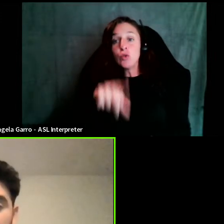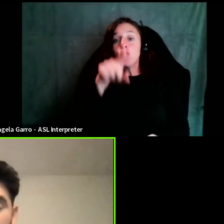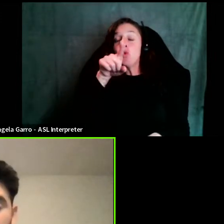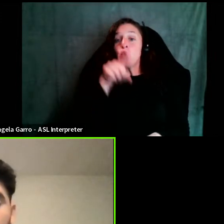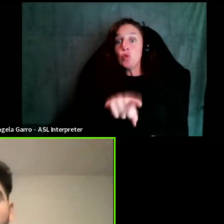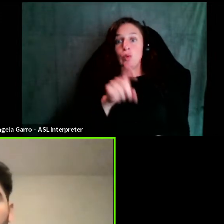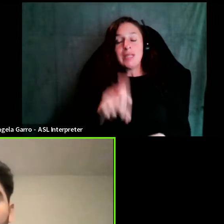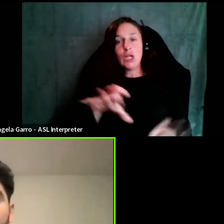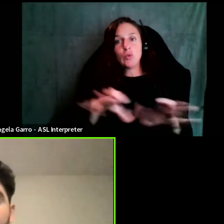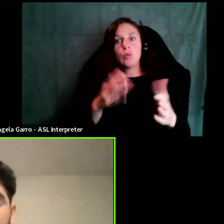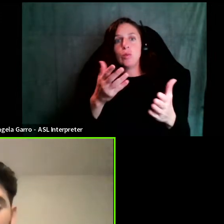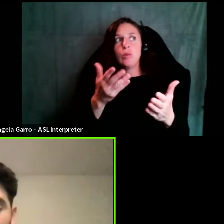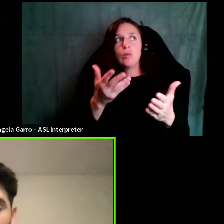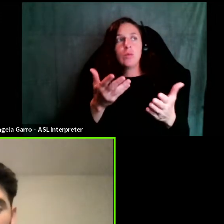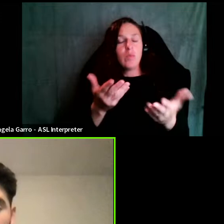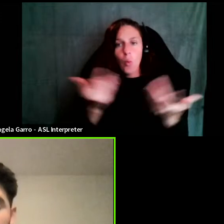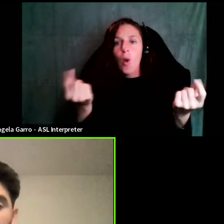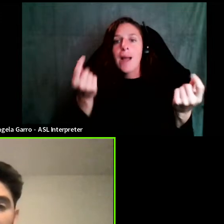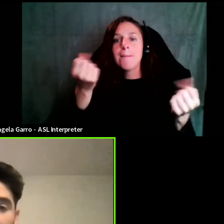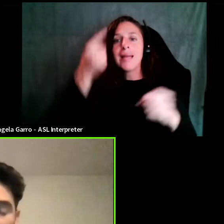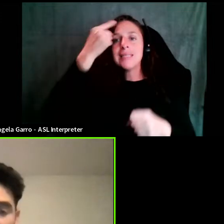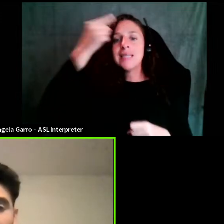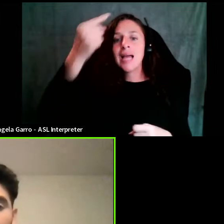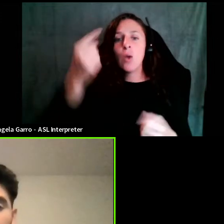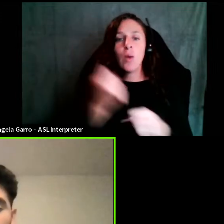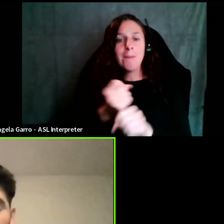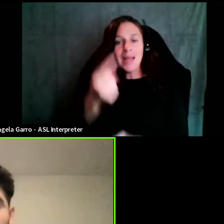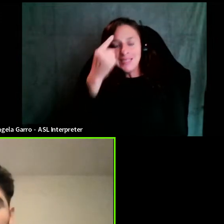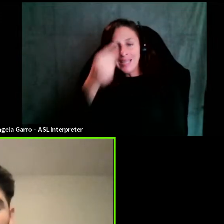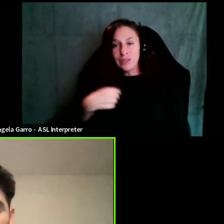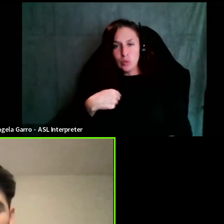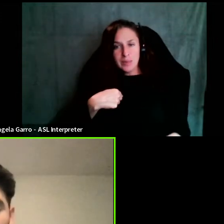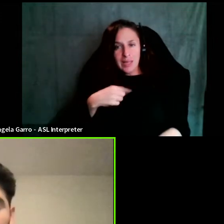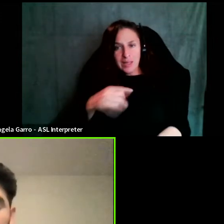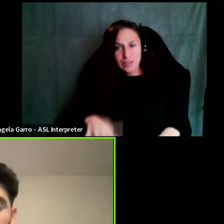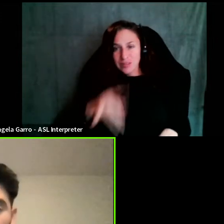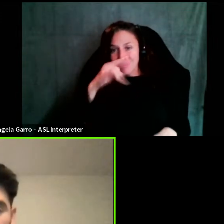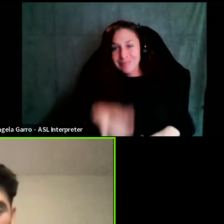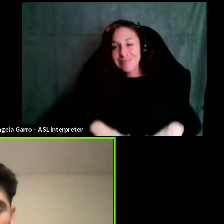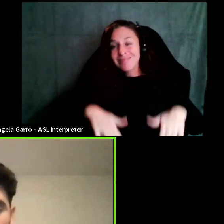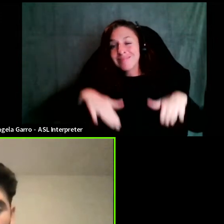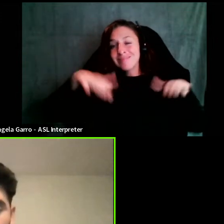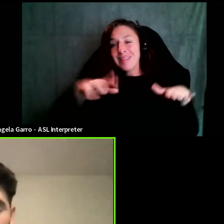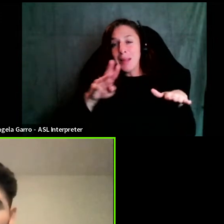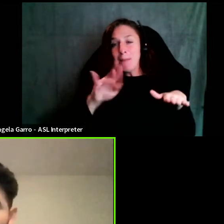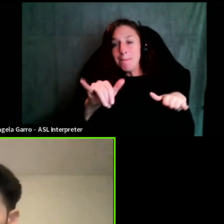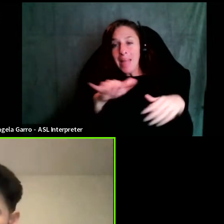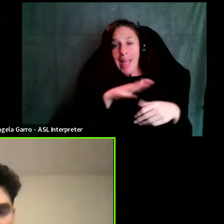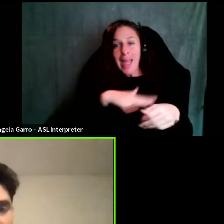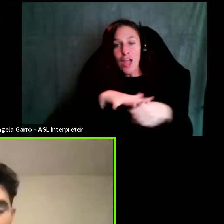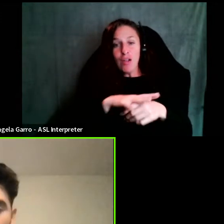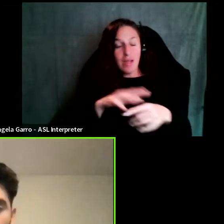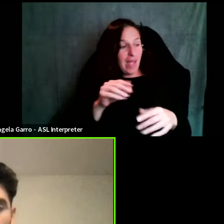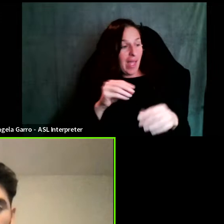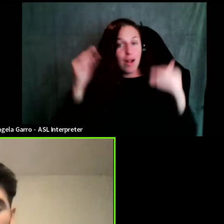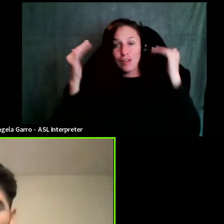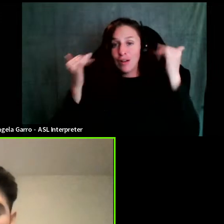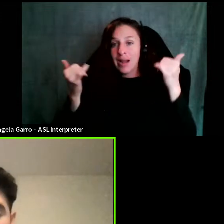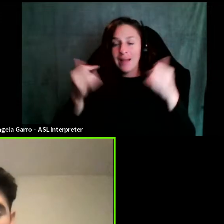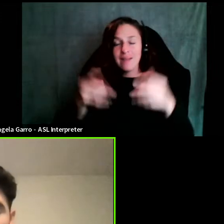that make sense. What makes sense to me as somebody that was a child growing up in the Bay Area and an adult now? Very